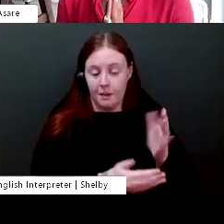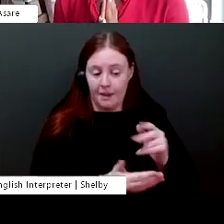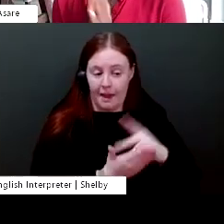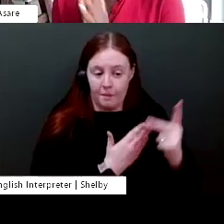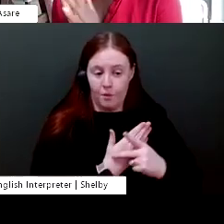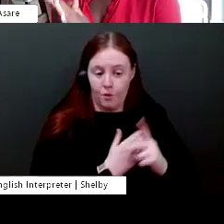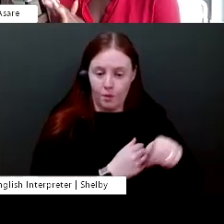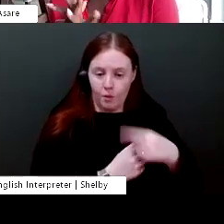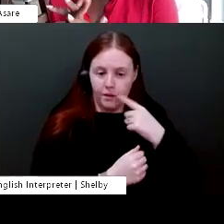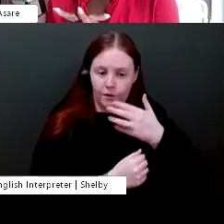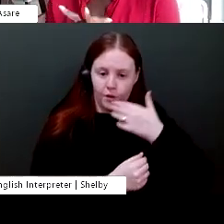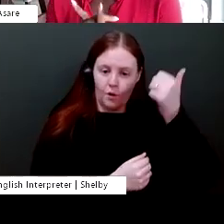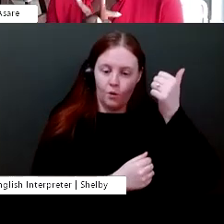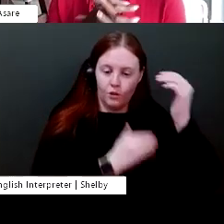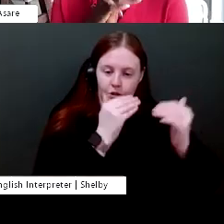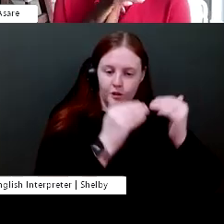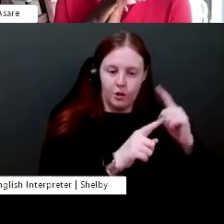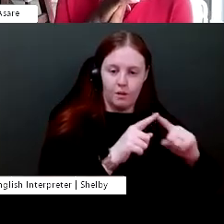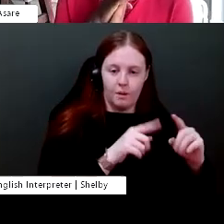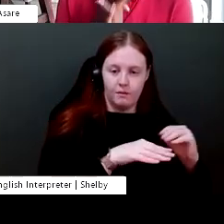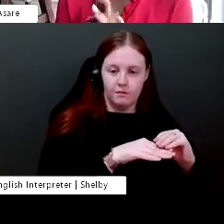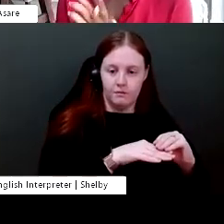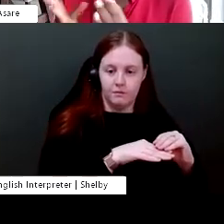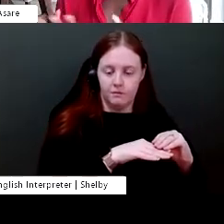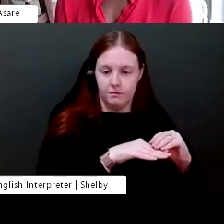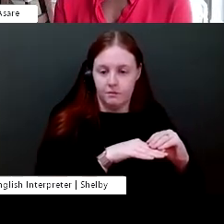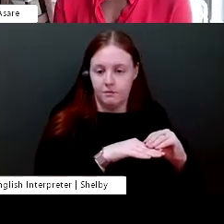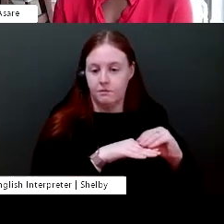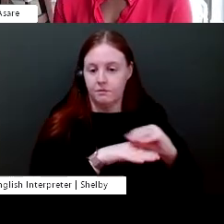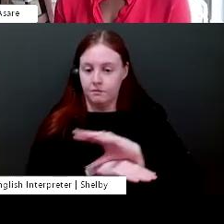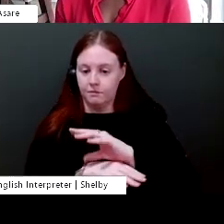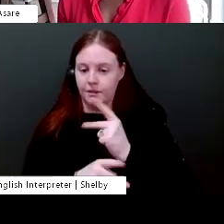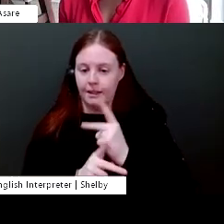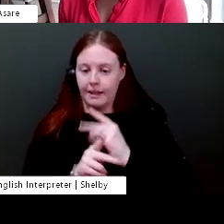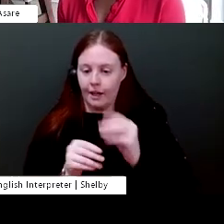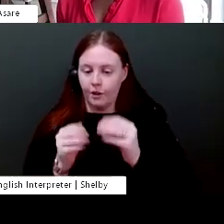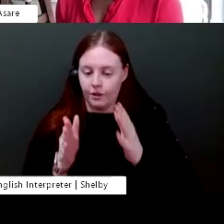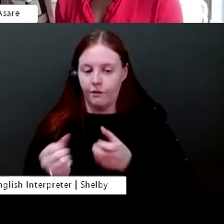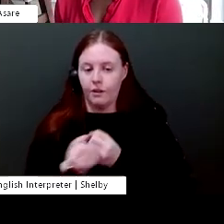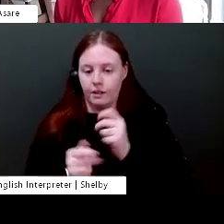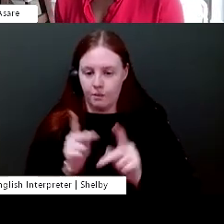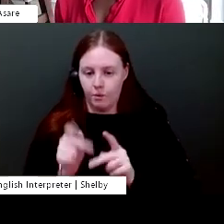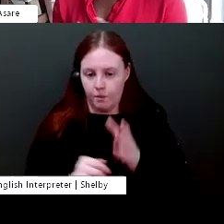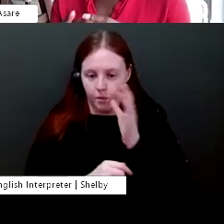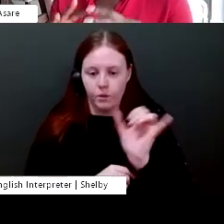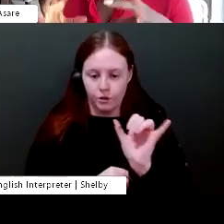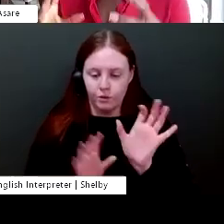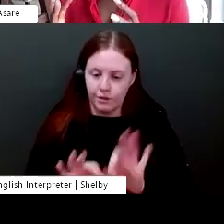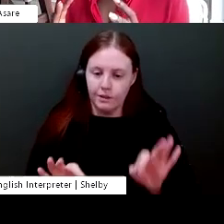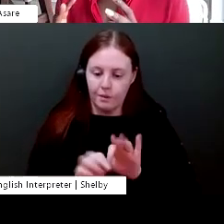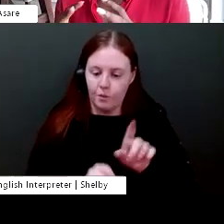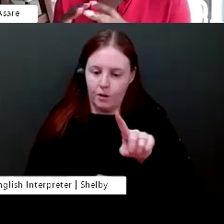adult, how that should take into consideration the caregiver or the support individual. So that,